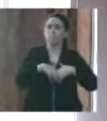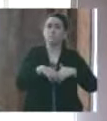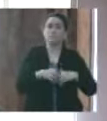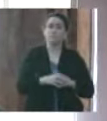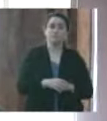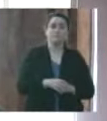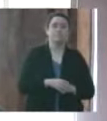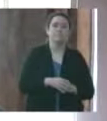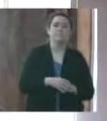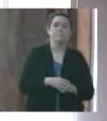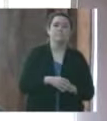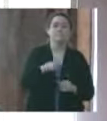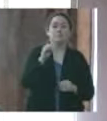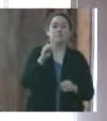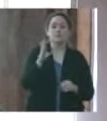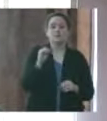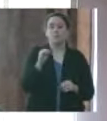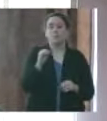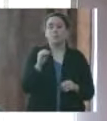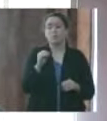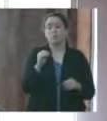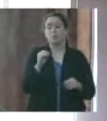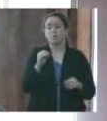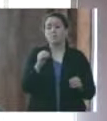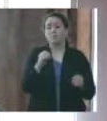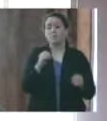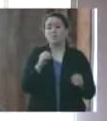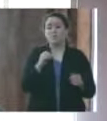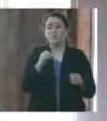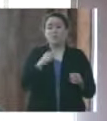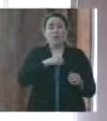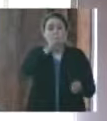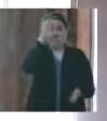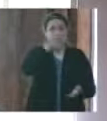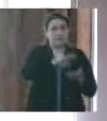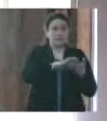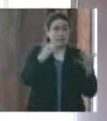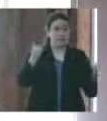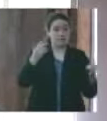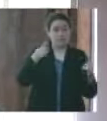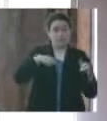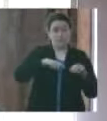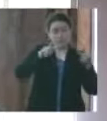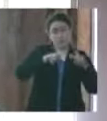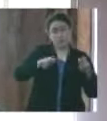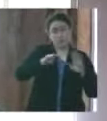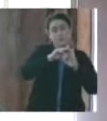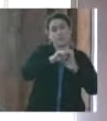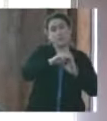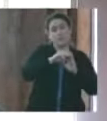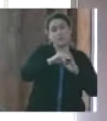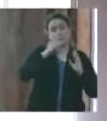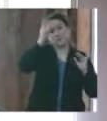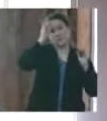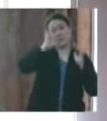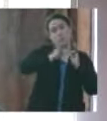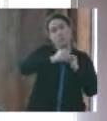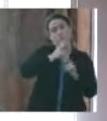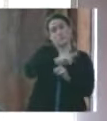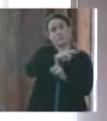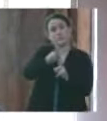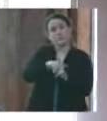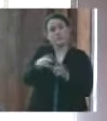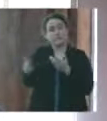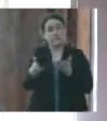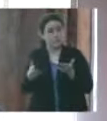species. So I believe that as we look at models where we pay for ecosystem services, including RED on the